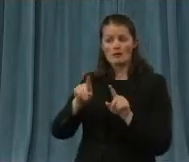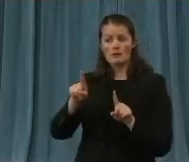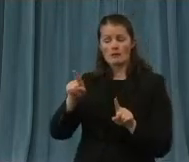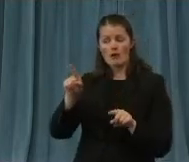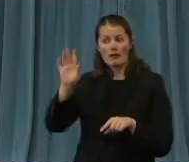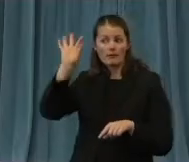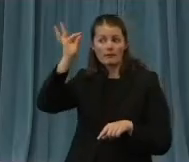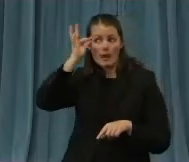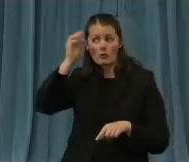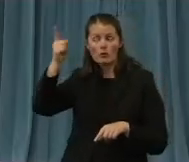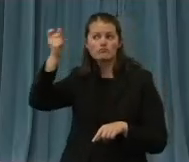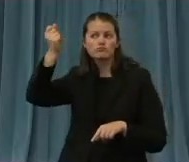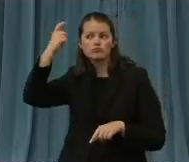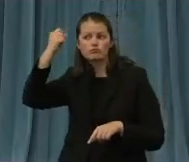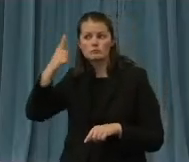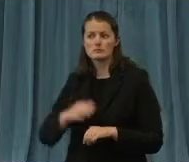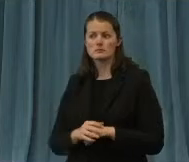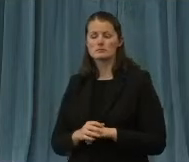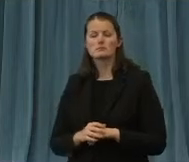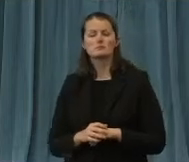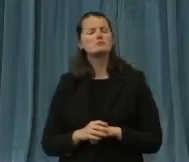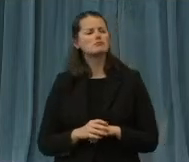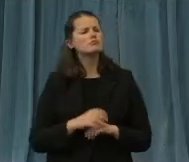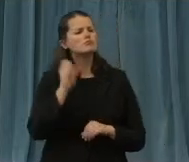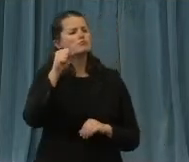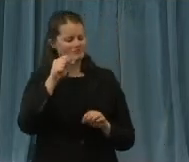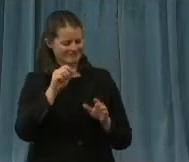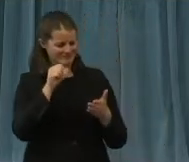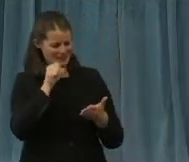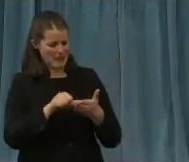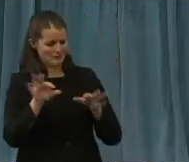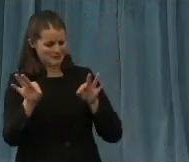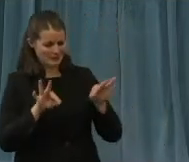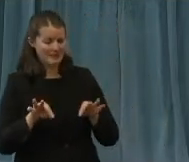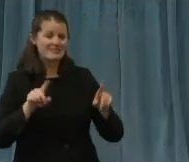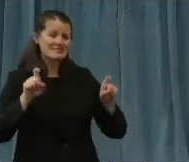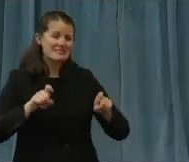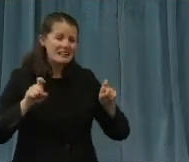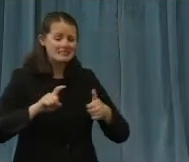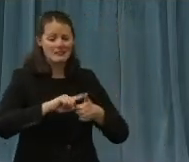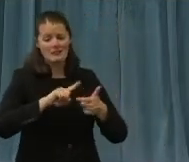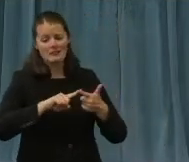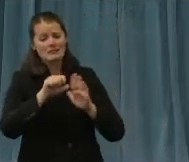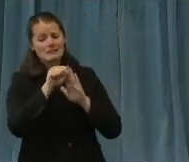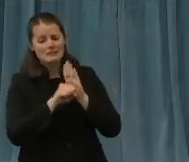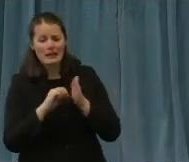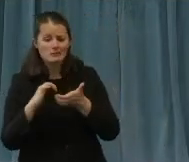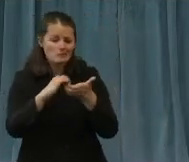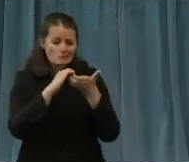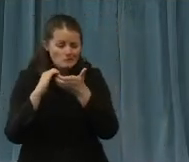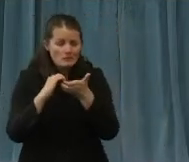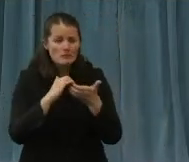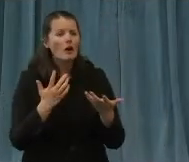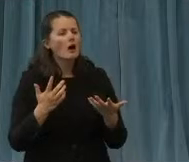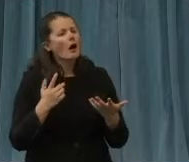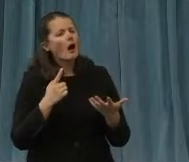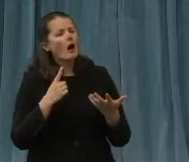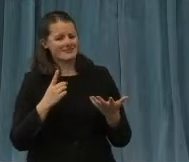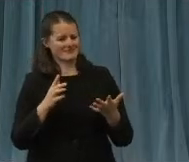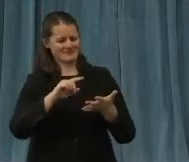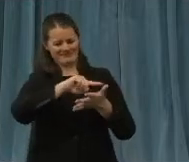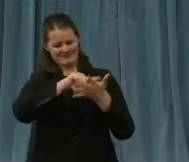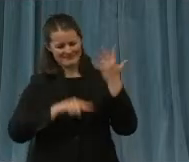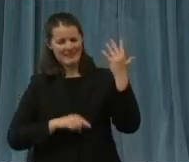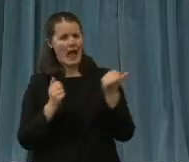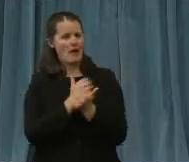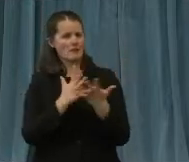know? Sure, testing, money, cooperations, all the things that you brought forward, they're all extremely important to us. The governors got together to decide what we